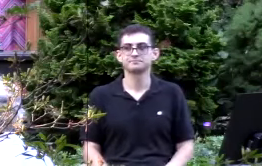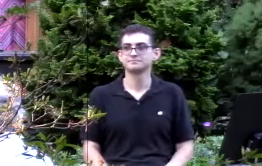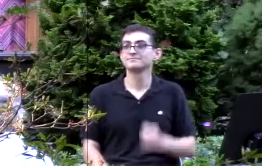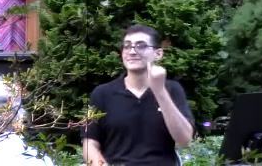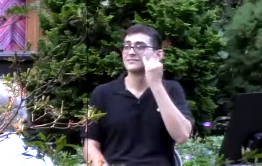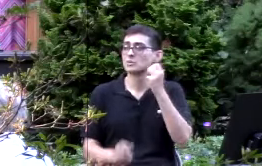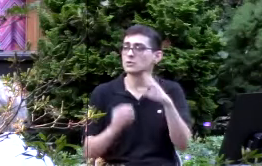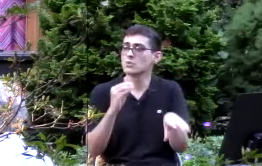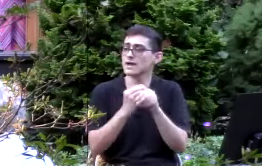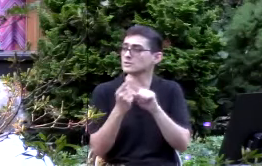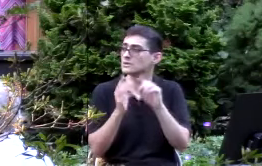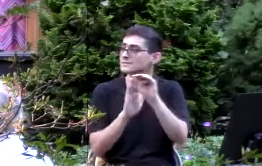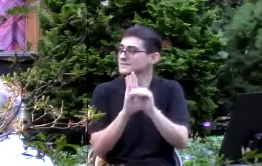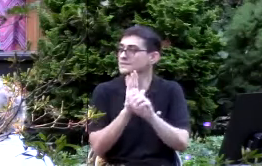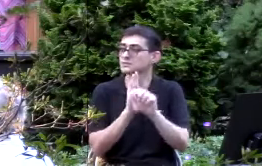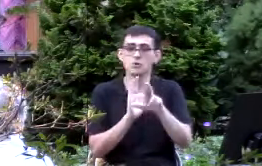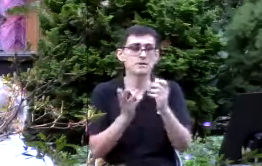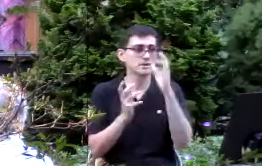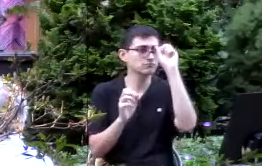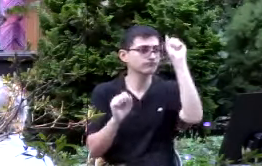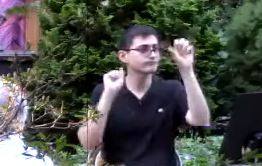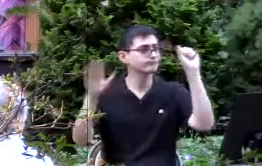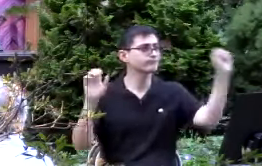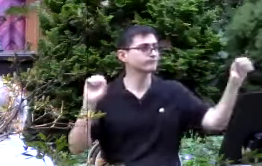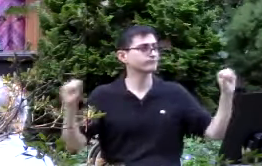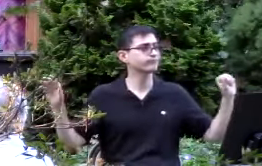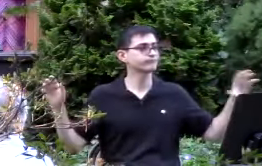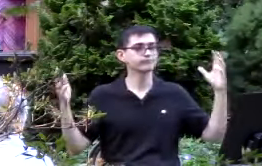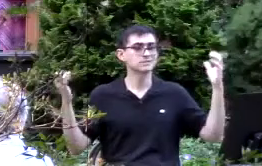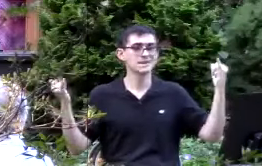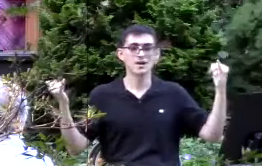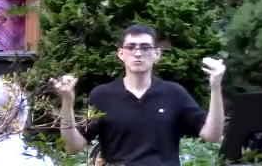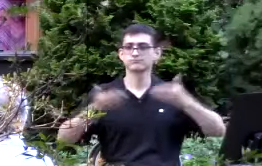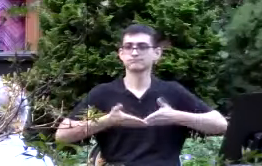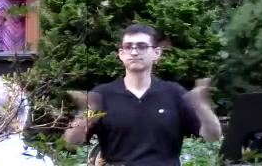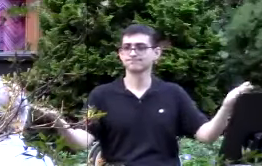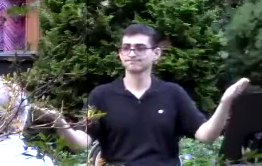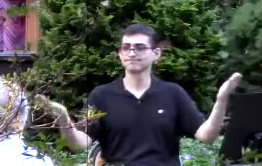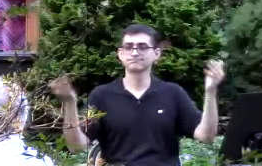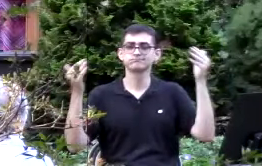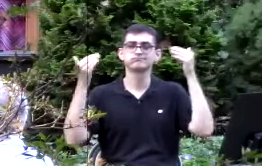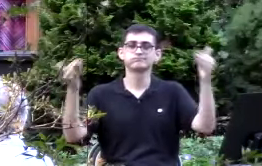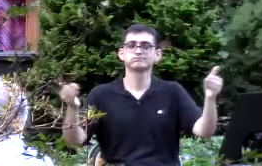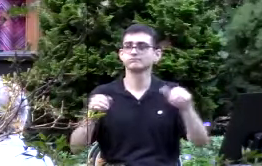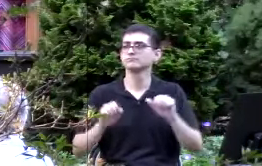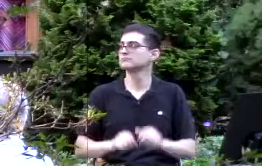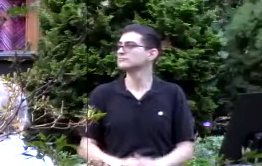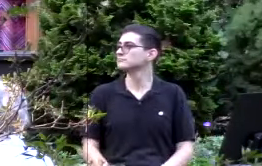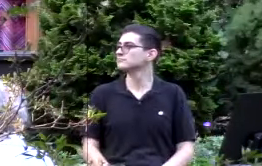this list, or names that are better spoken aloud by you, please, as I look your way, would you share that name or those names aloud with us?